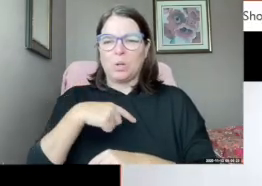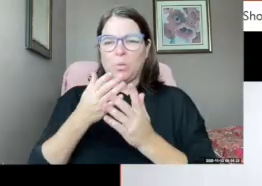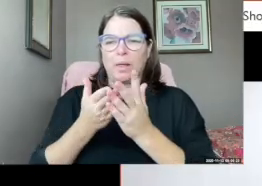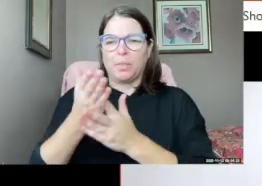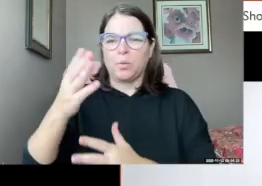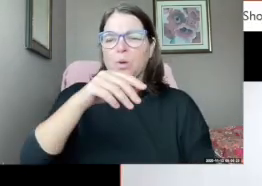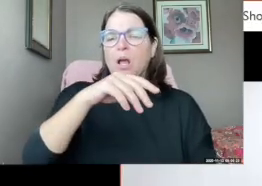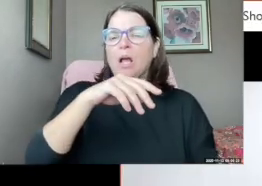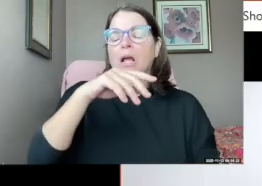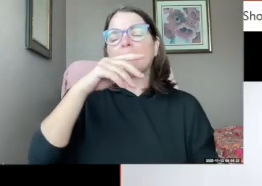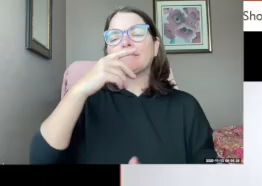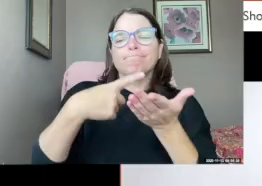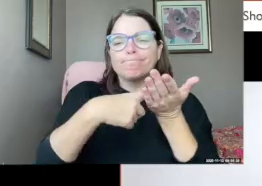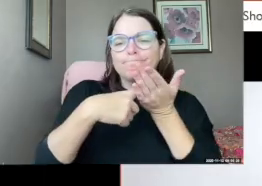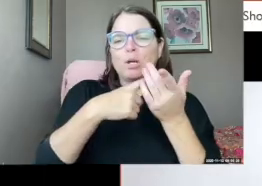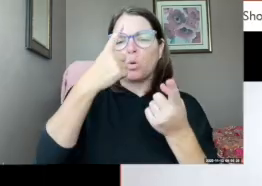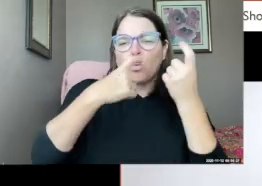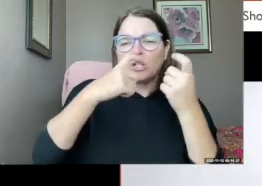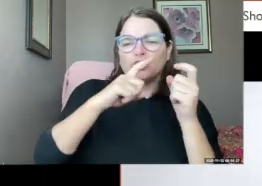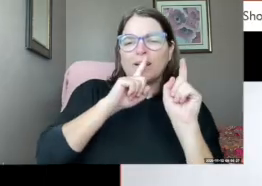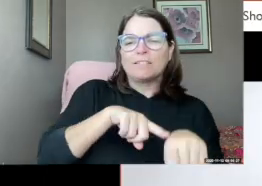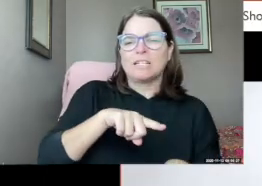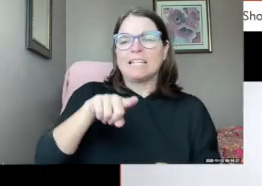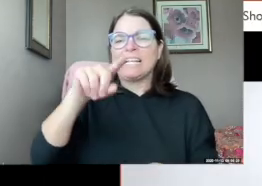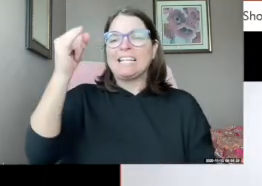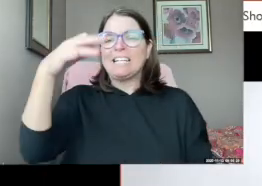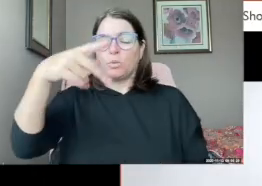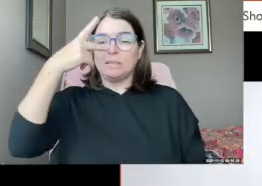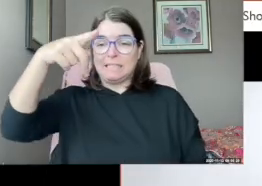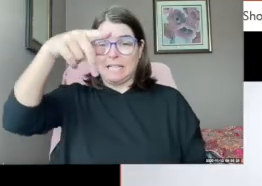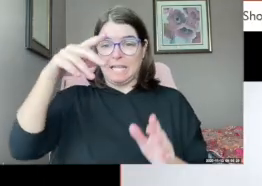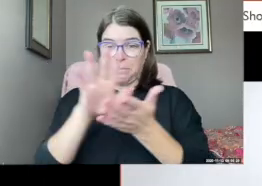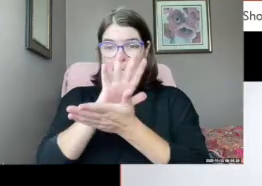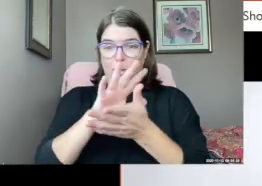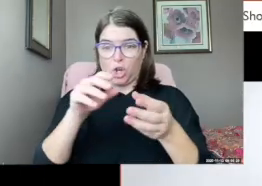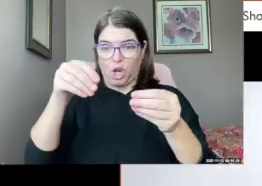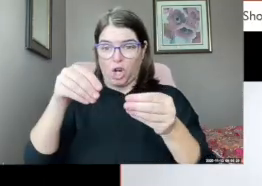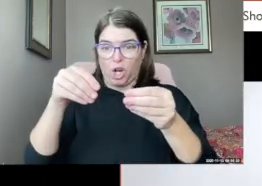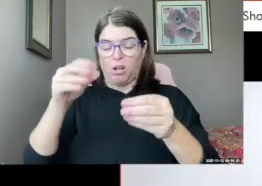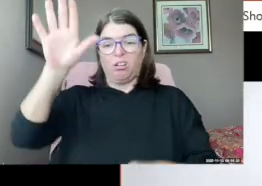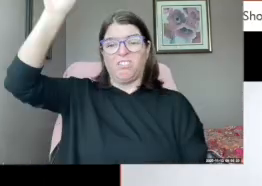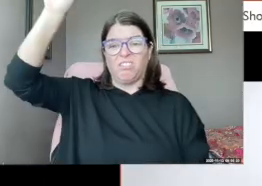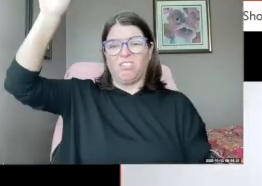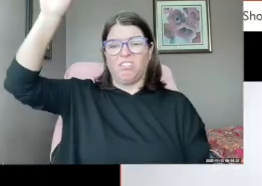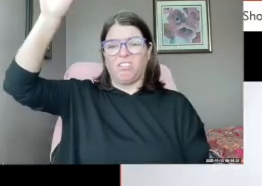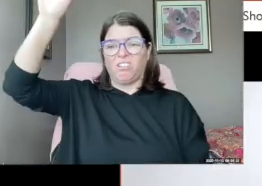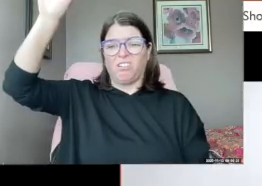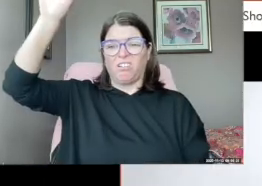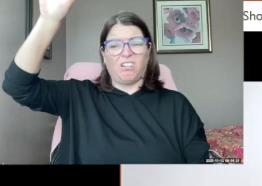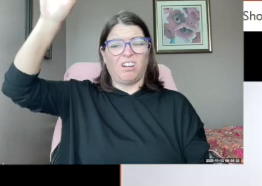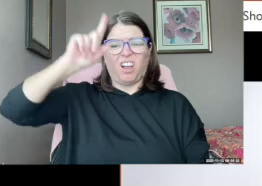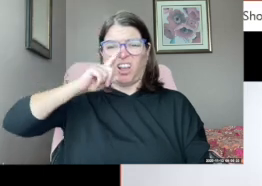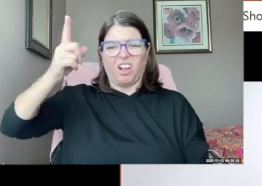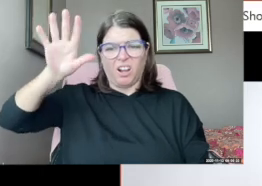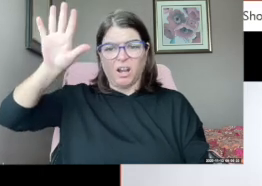the Q&A components, just lift your name tag. That way you don't have to hold your hand in the air for very long.